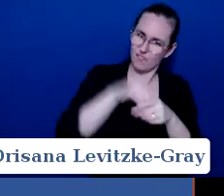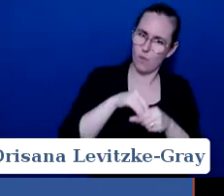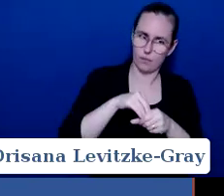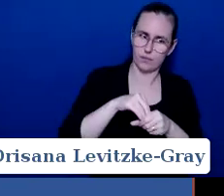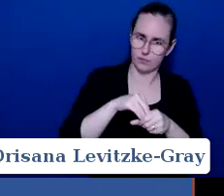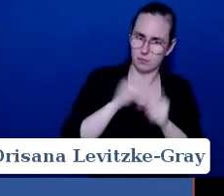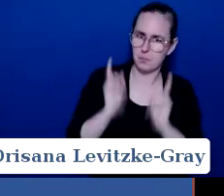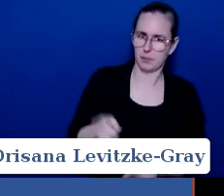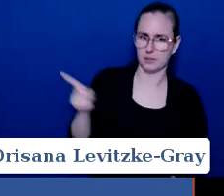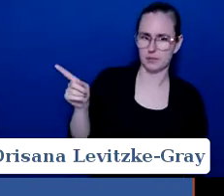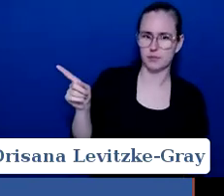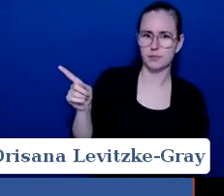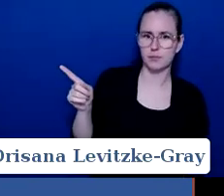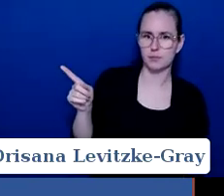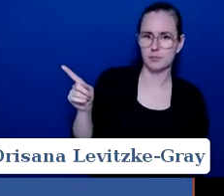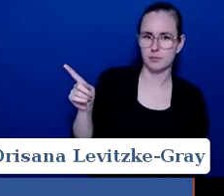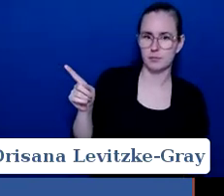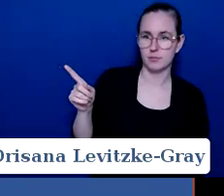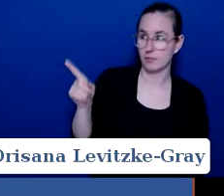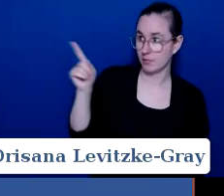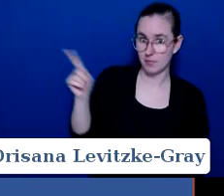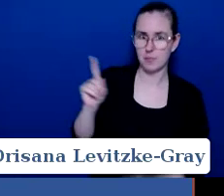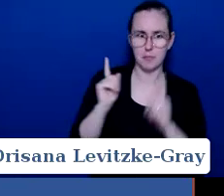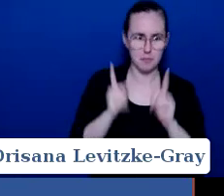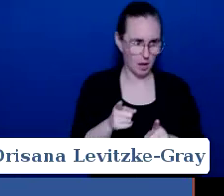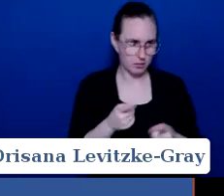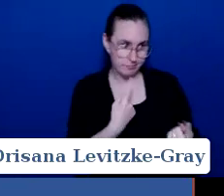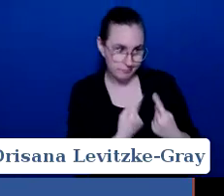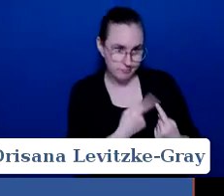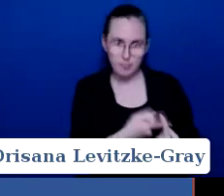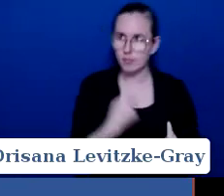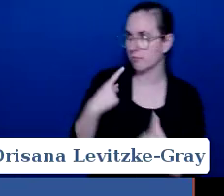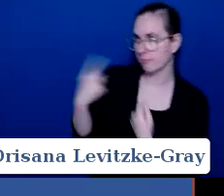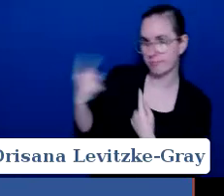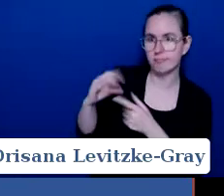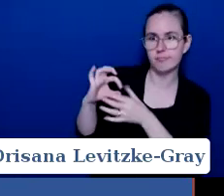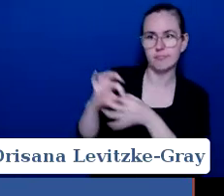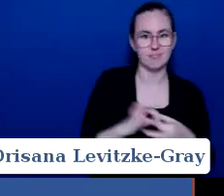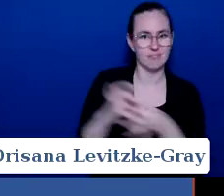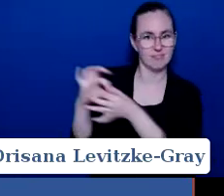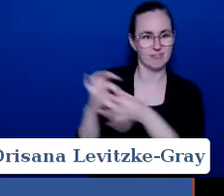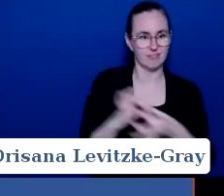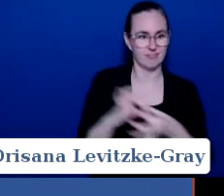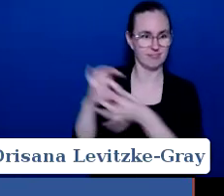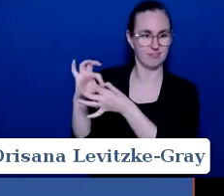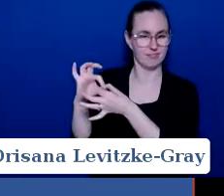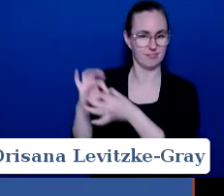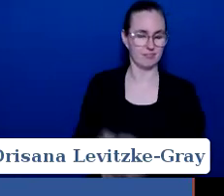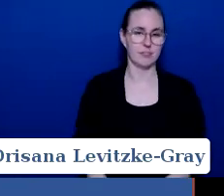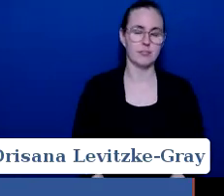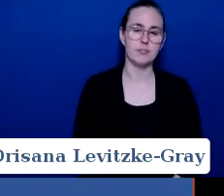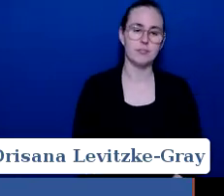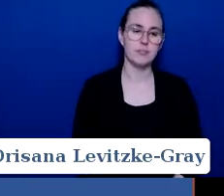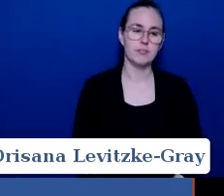difficulties afterwards in terms of granting the benefit. And associated to that, it's important as you develop